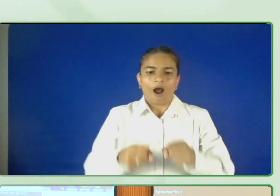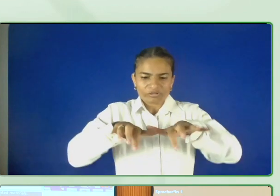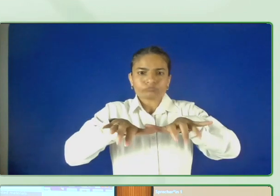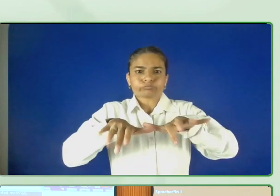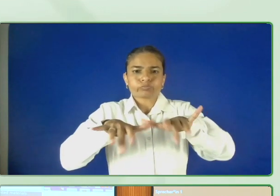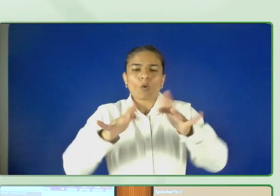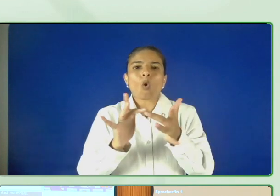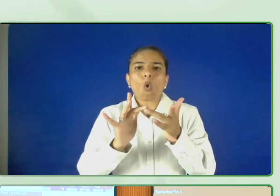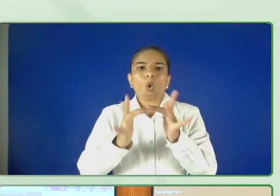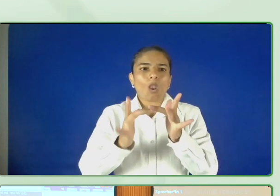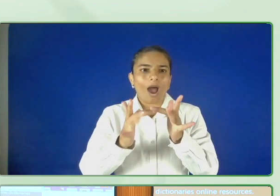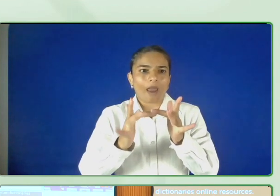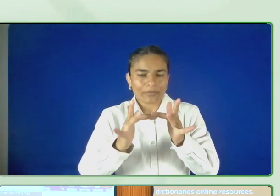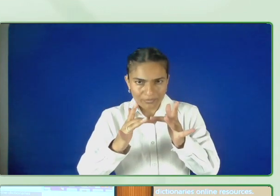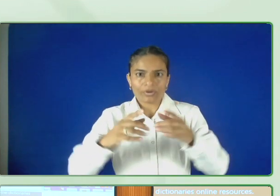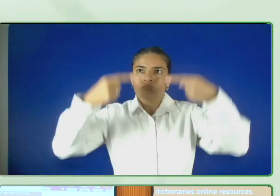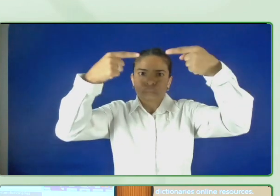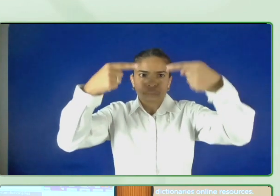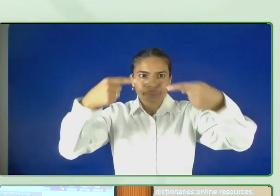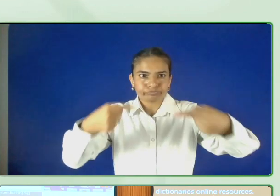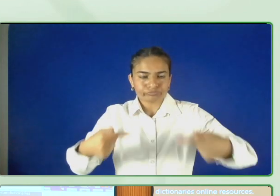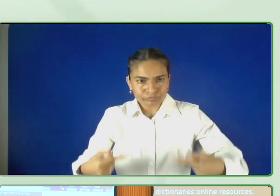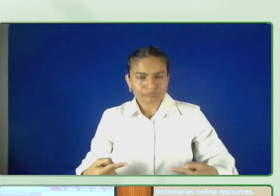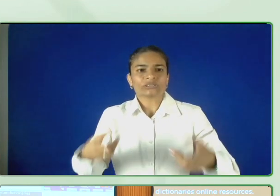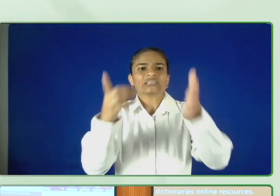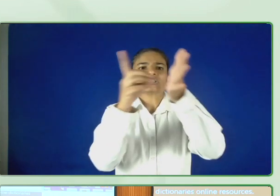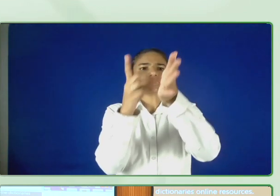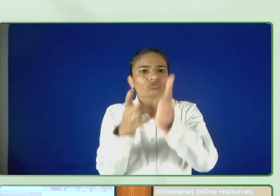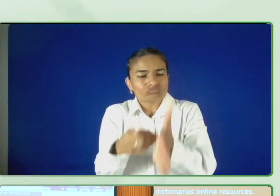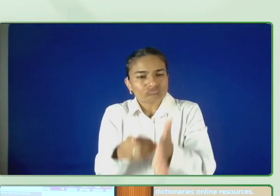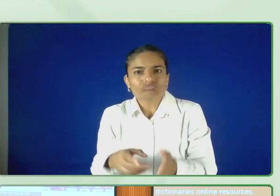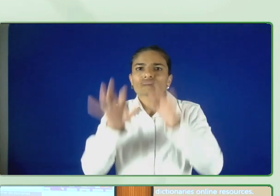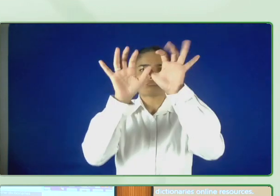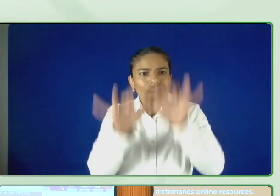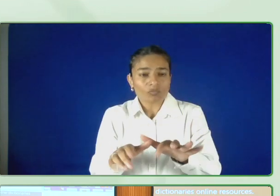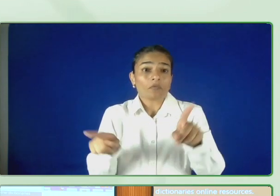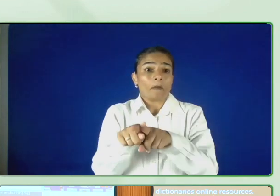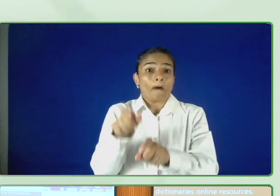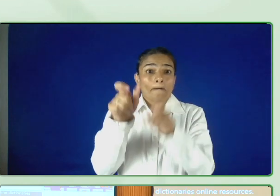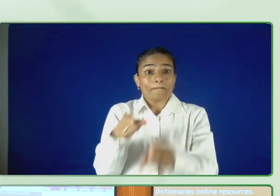and we also often have people who provide